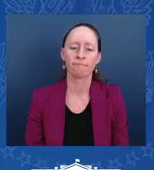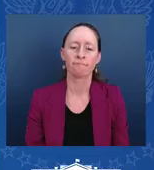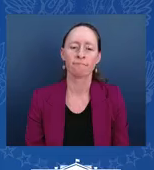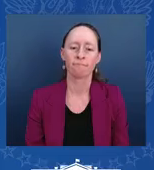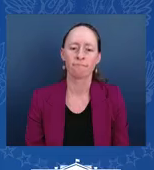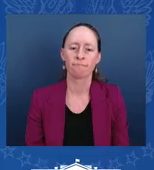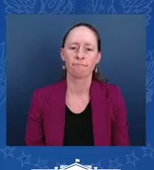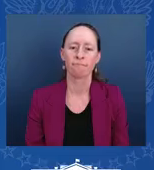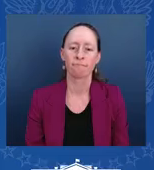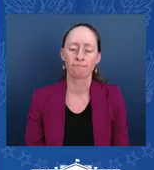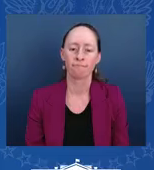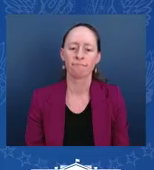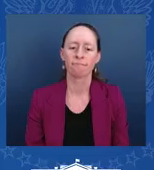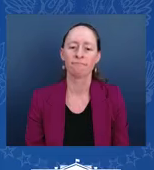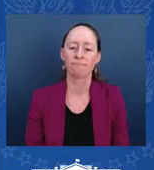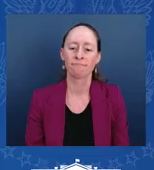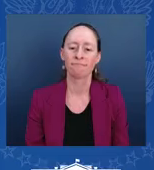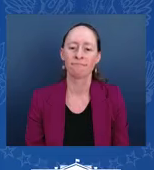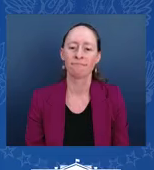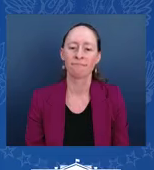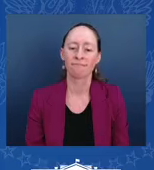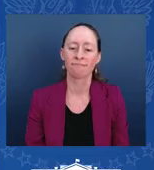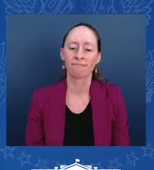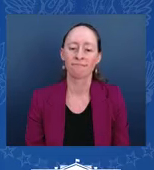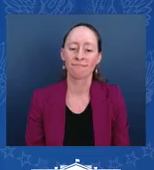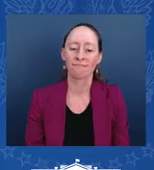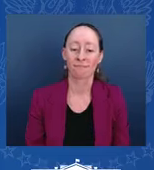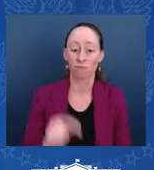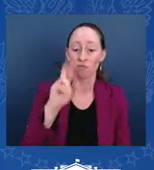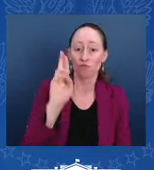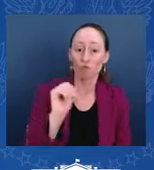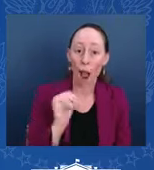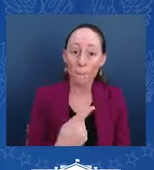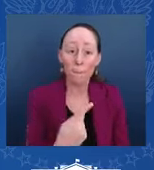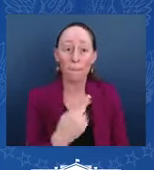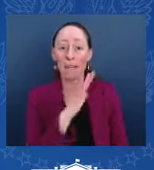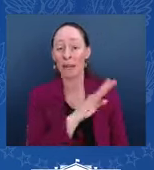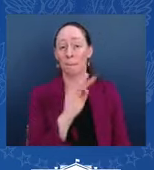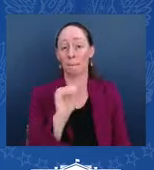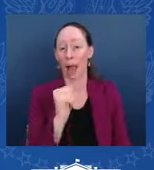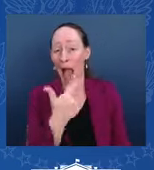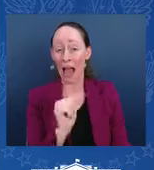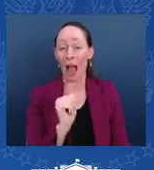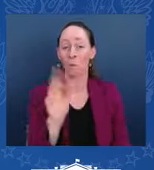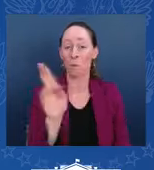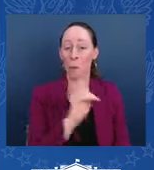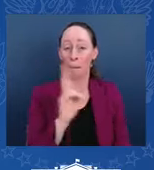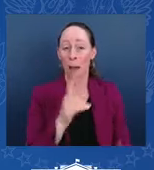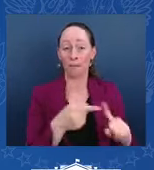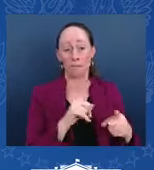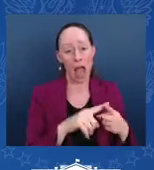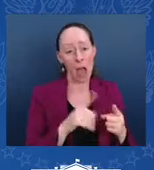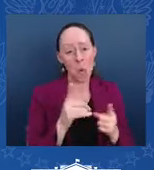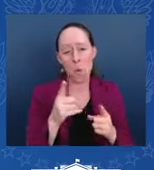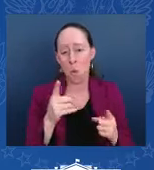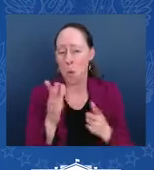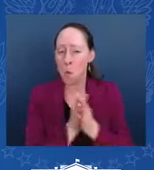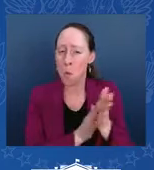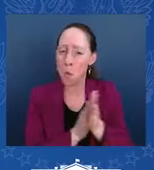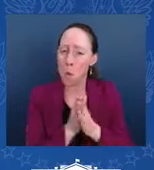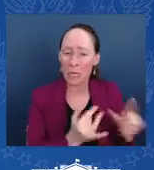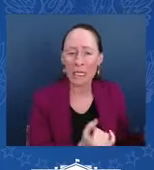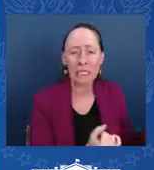Trump and his MAGA Republican friends want to cut the Affordable Care Act out completely. You know how many times they've tried to introduce, they've introduced bills over the last